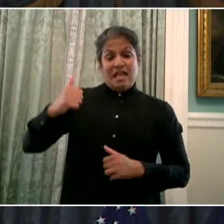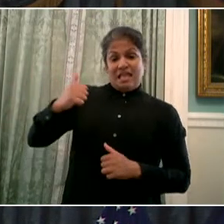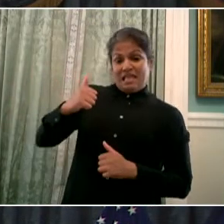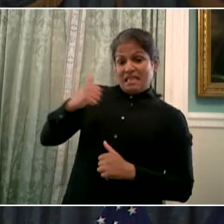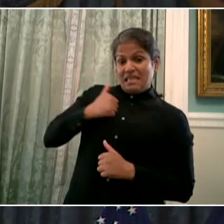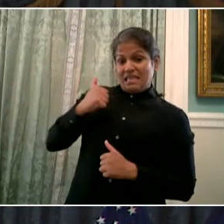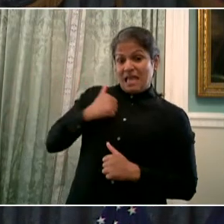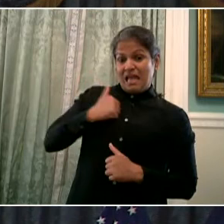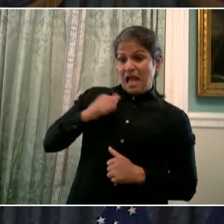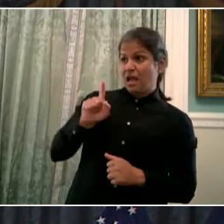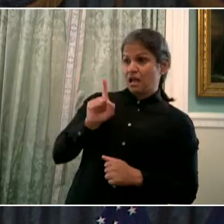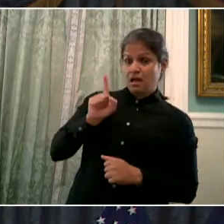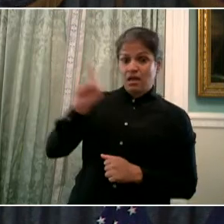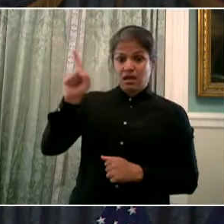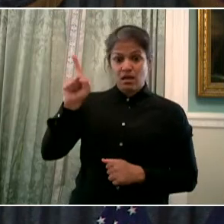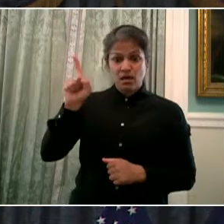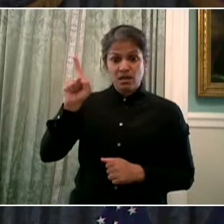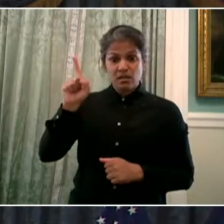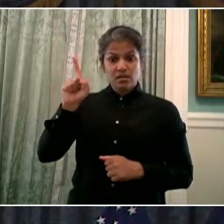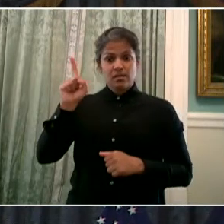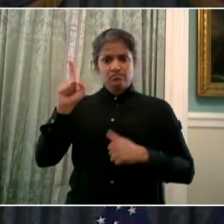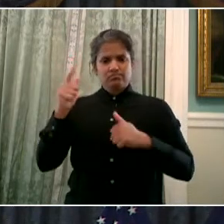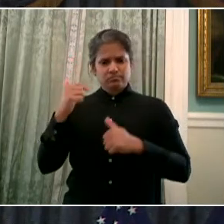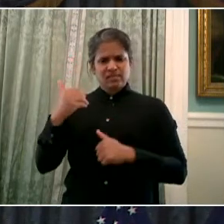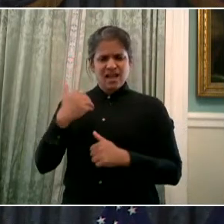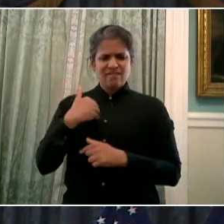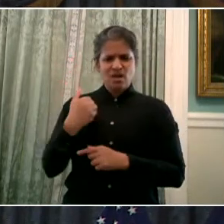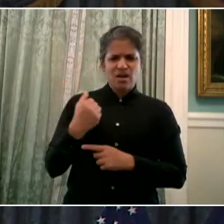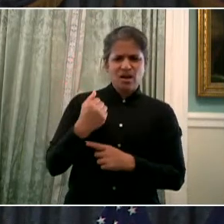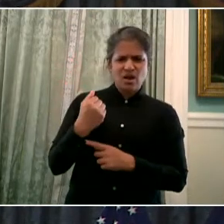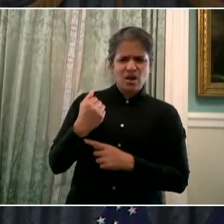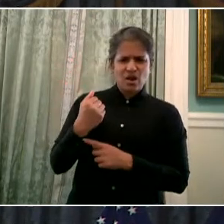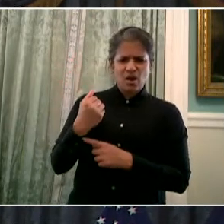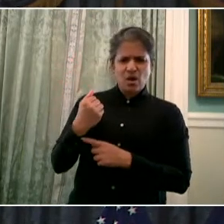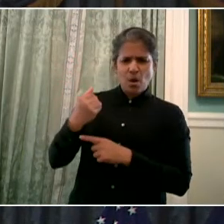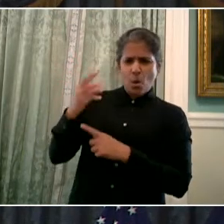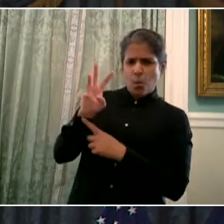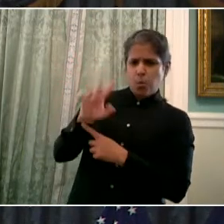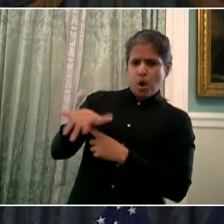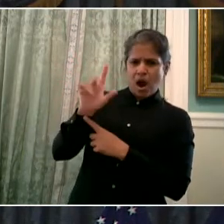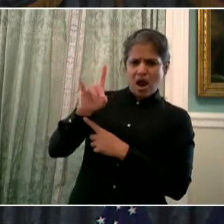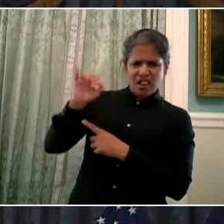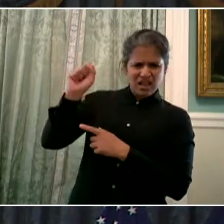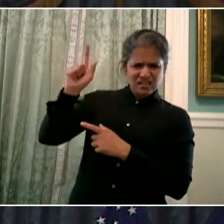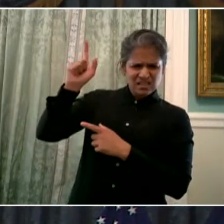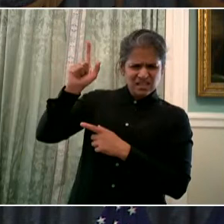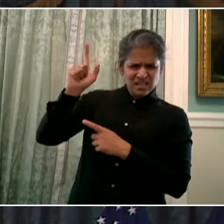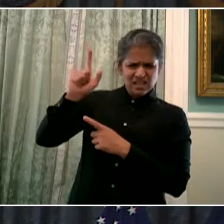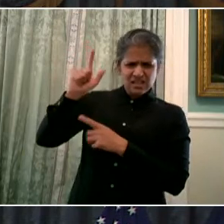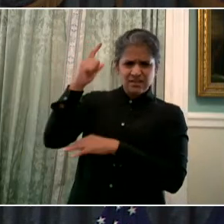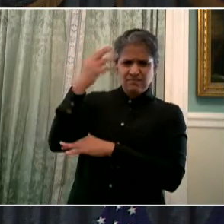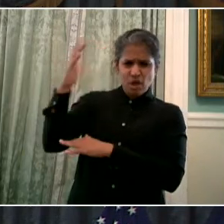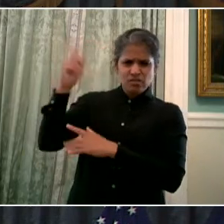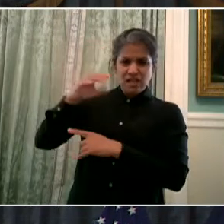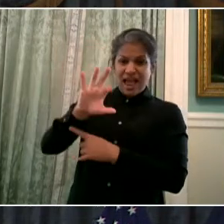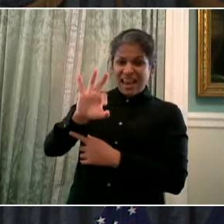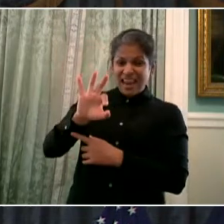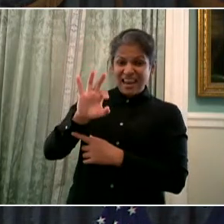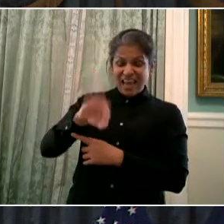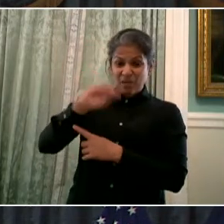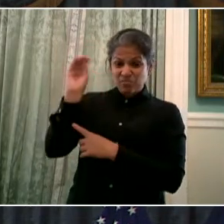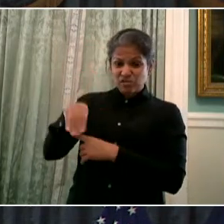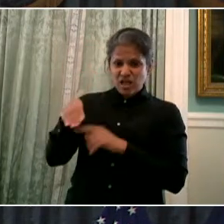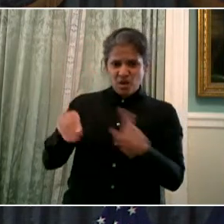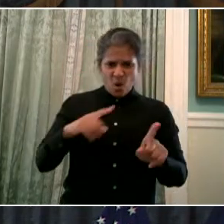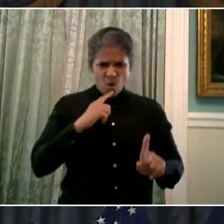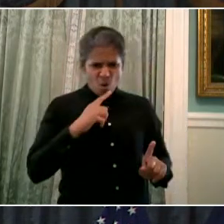forests? 9%. 9%. But we have never experienced it in New York, any of the fires in Canada now,